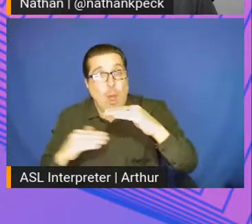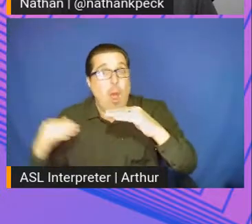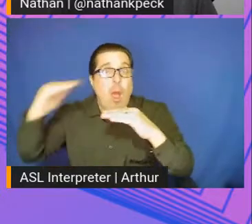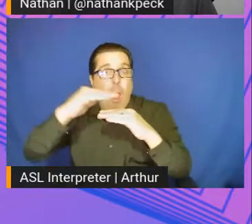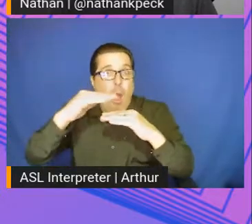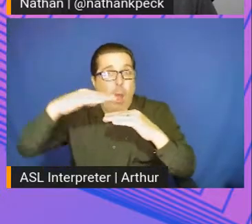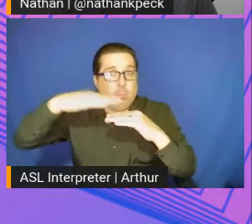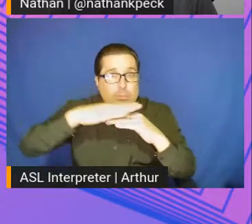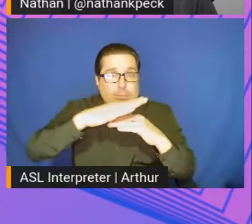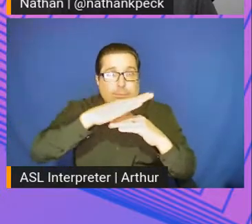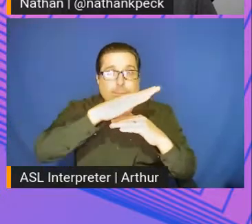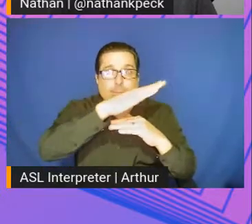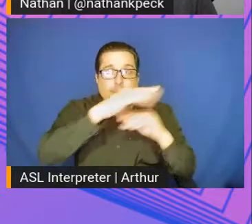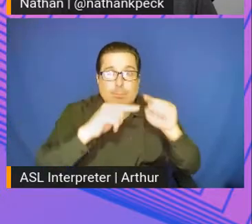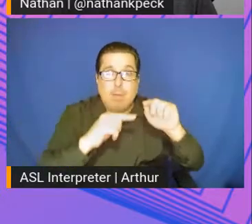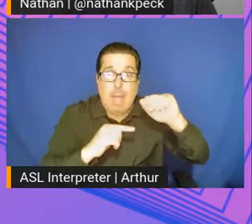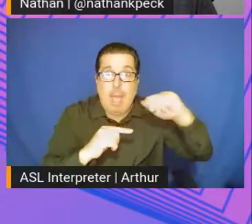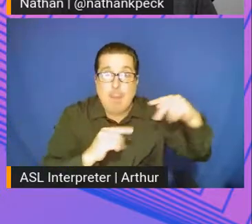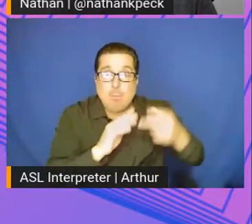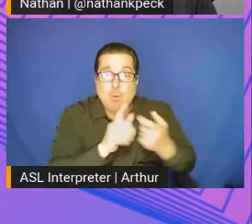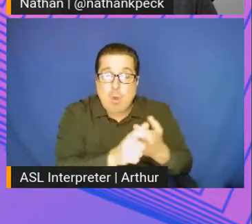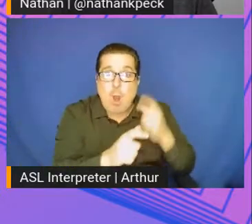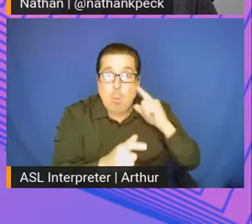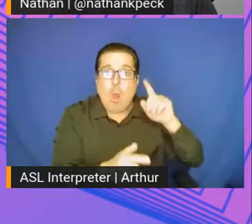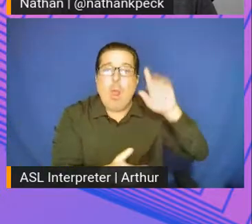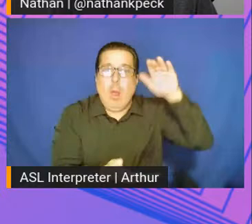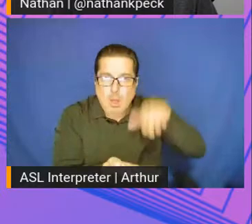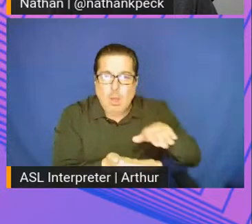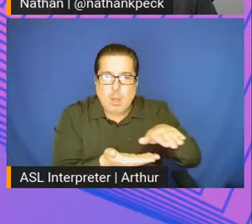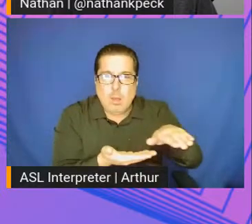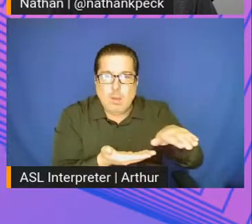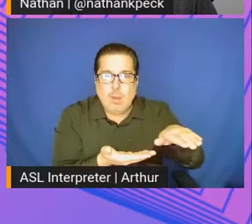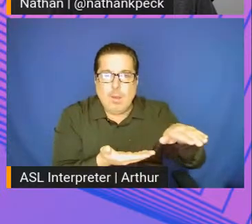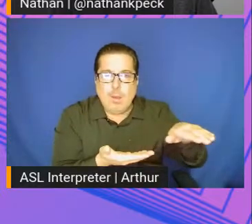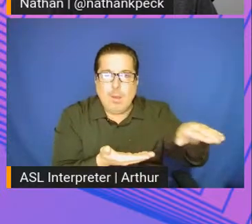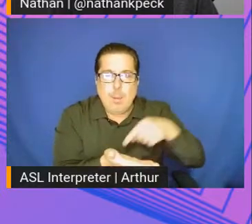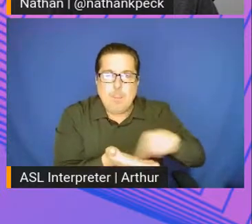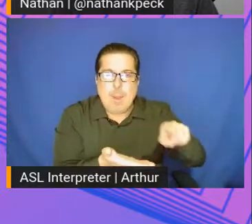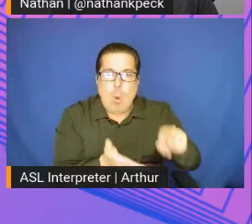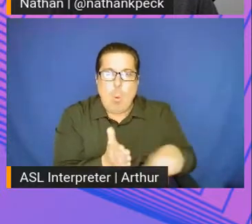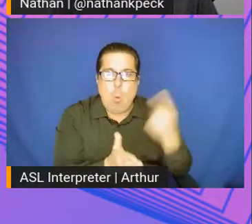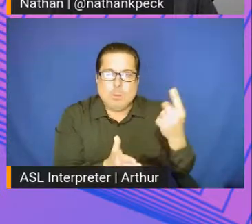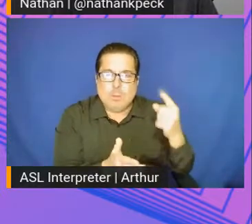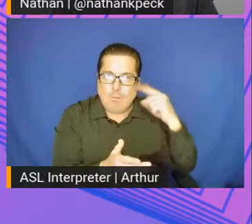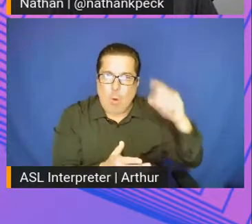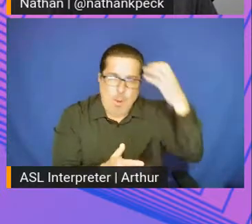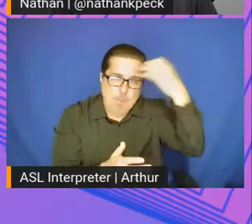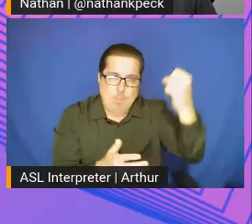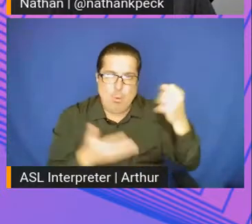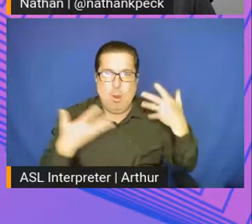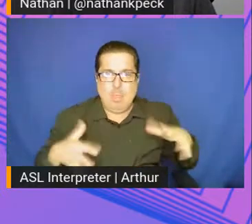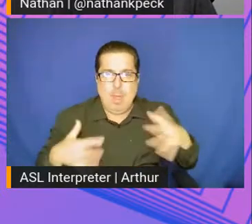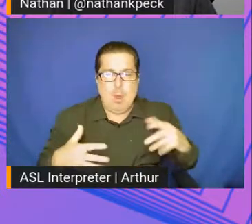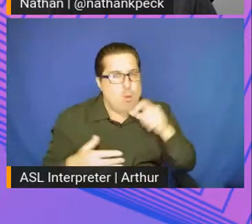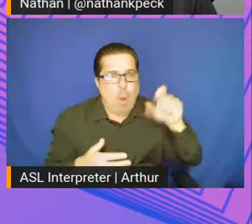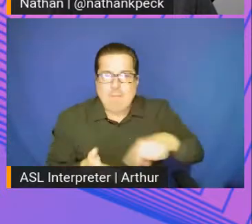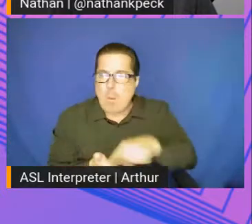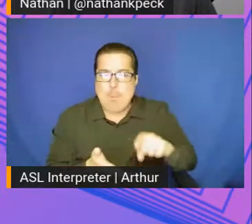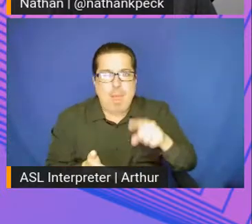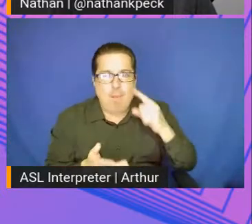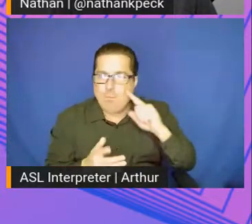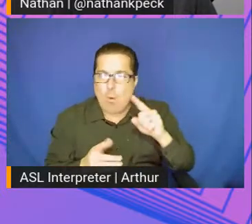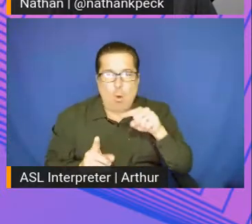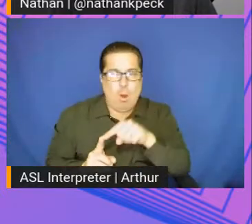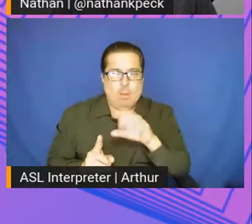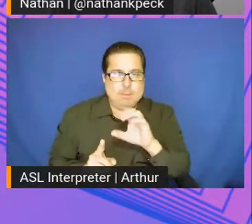need to scale down, it'll stop one and I'll actually go down to paying only 1 times for memory. I won't have to pay for CPU at all. And so you can